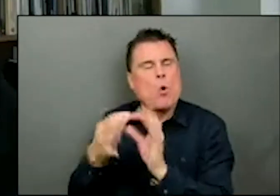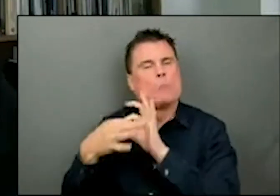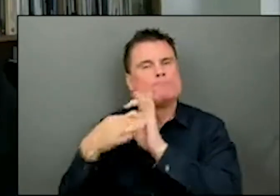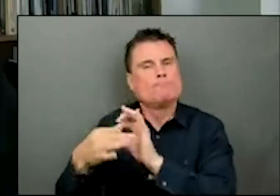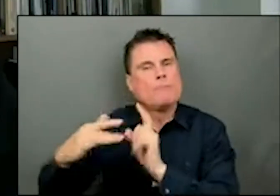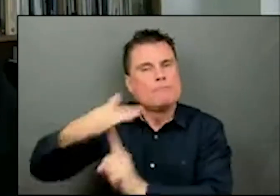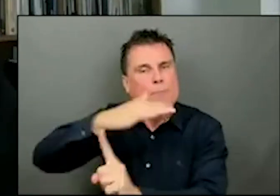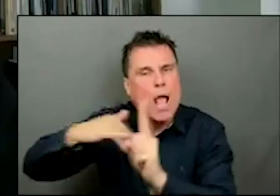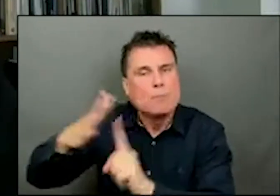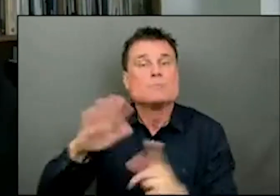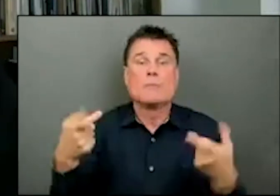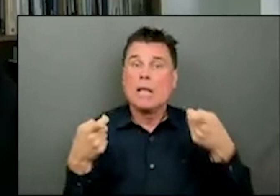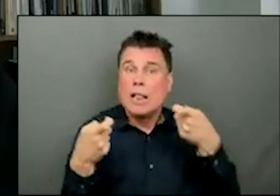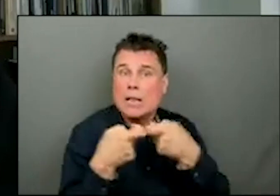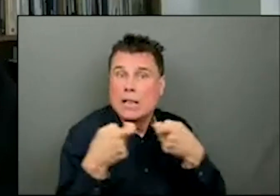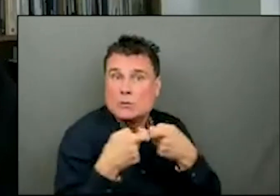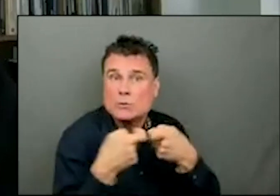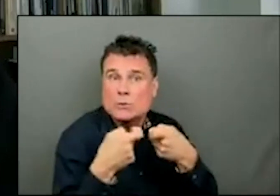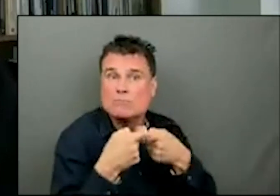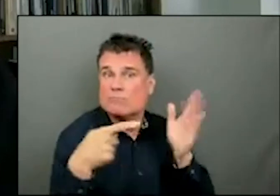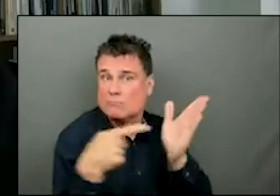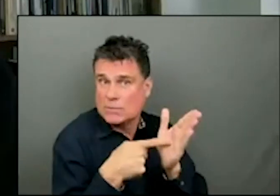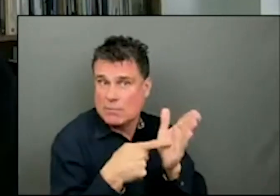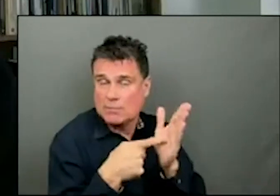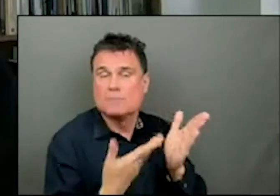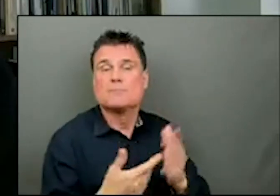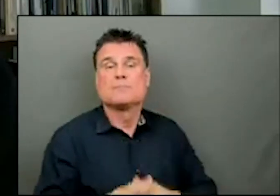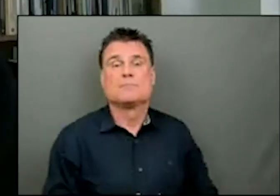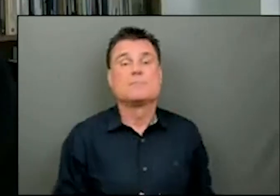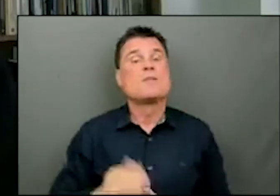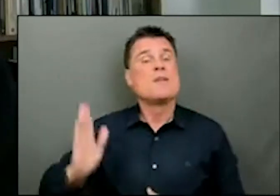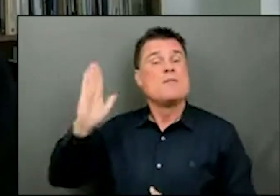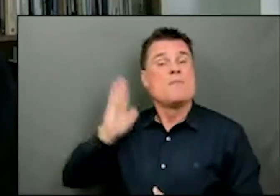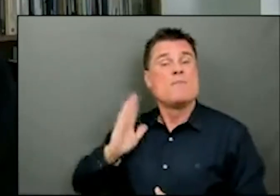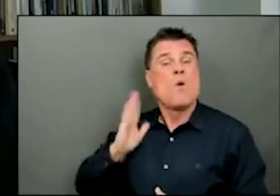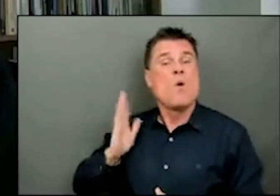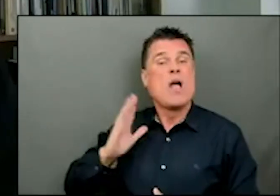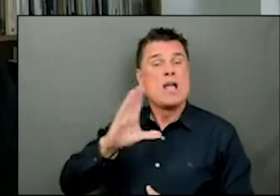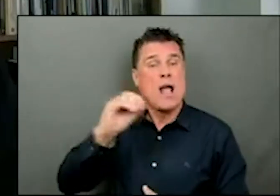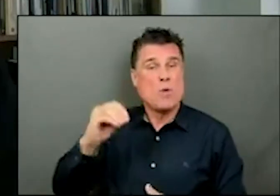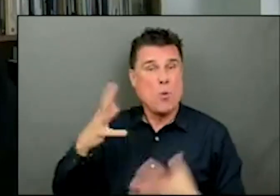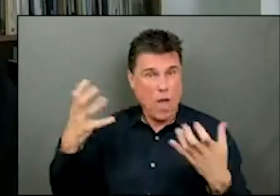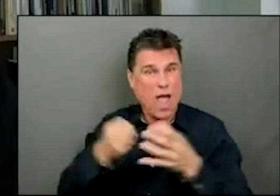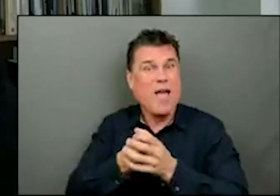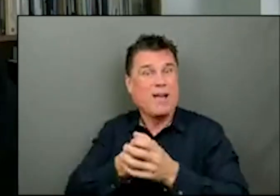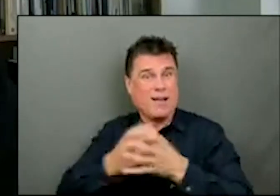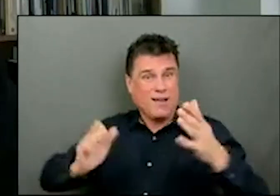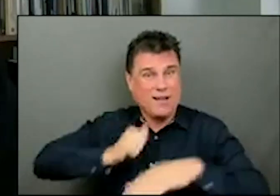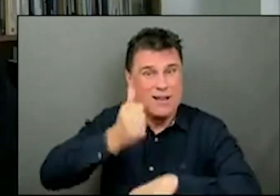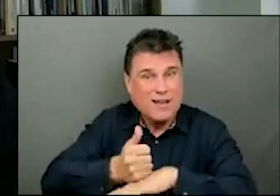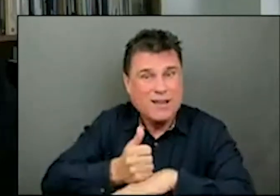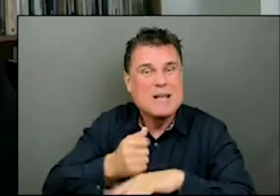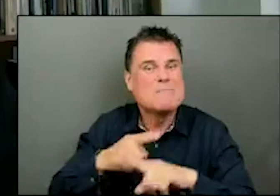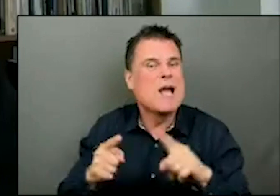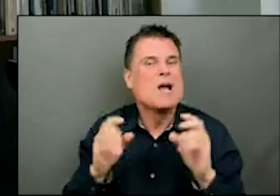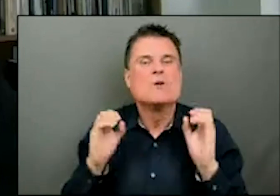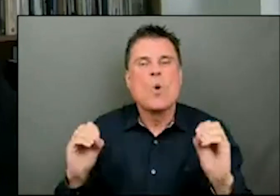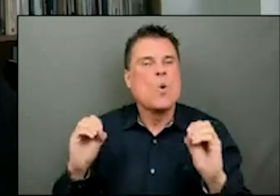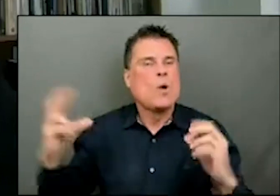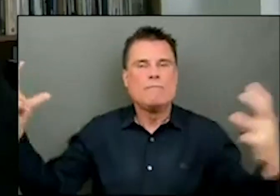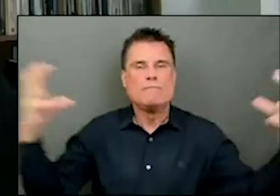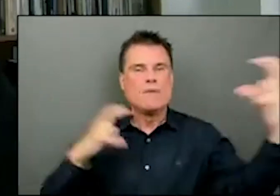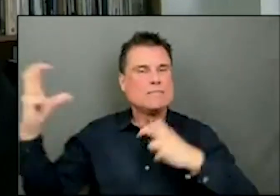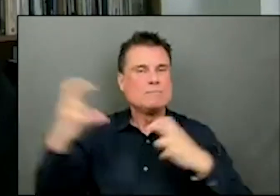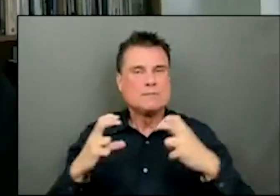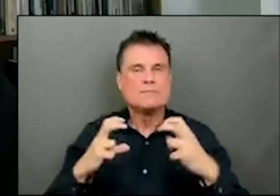particular, scale-up capital held BC back from achieving its full potential. InBC will be a significant driver to